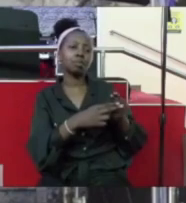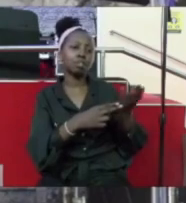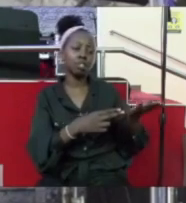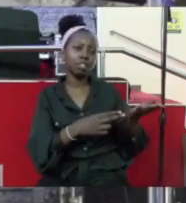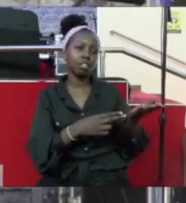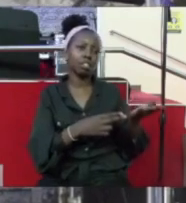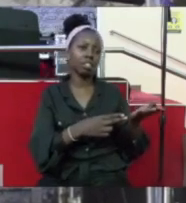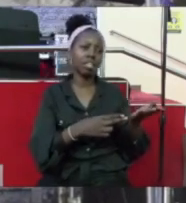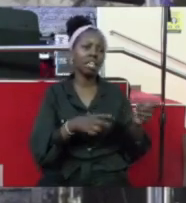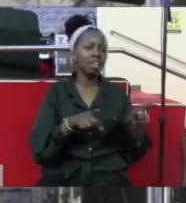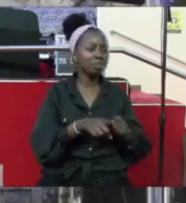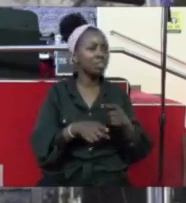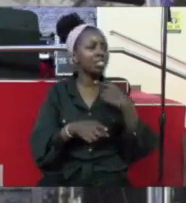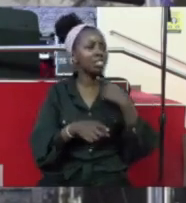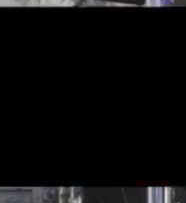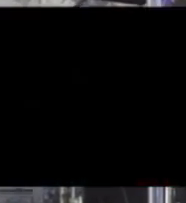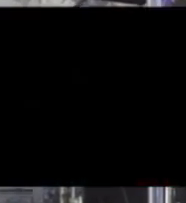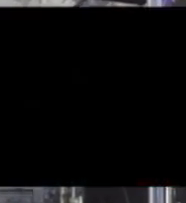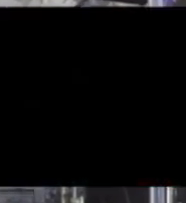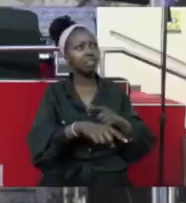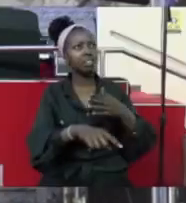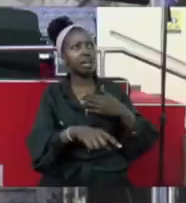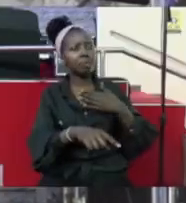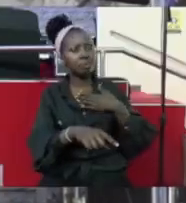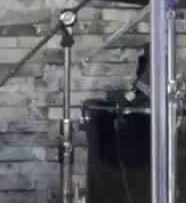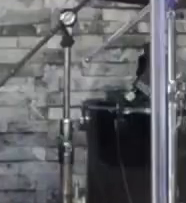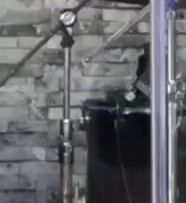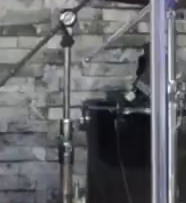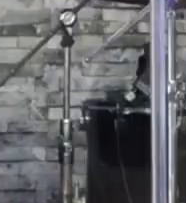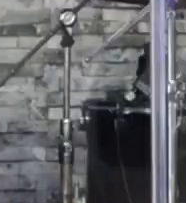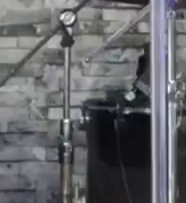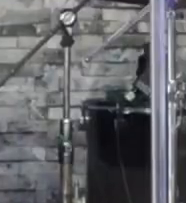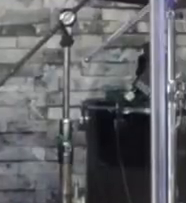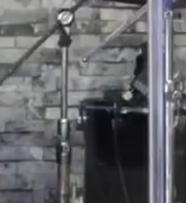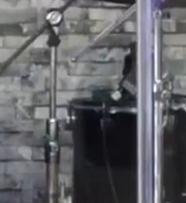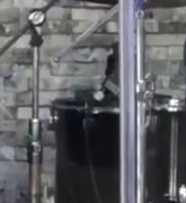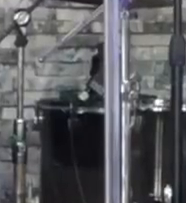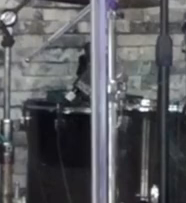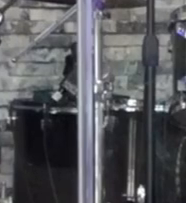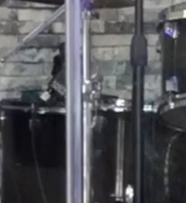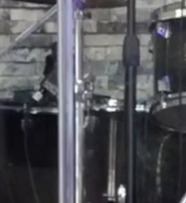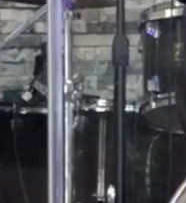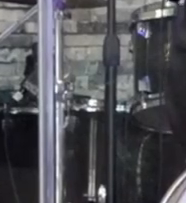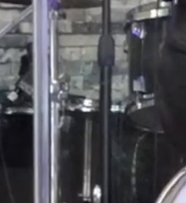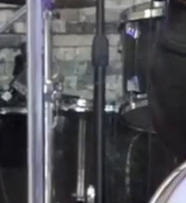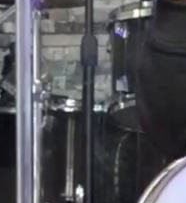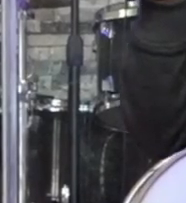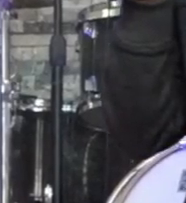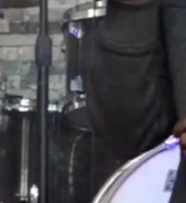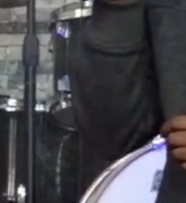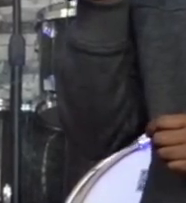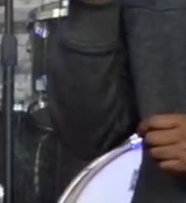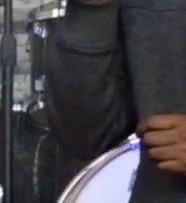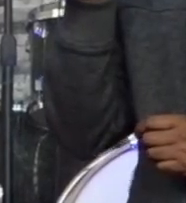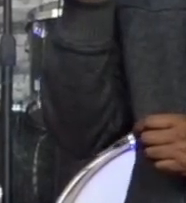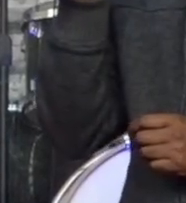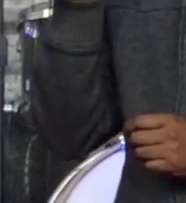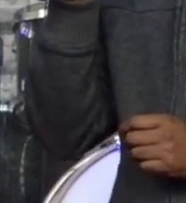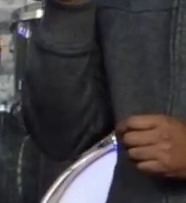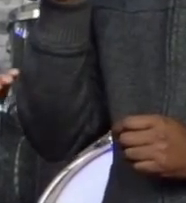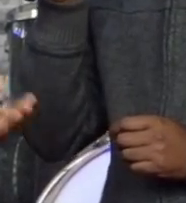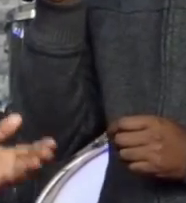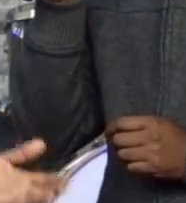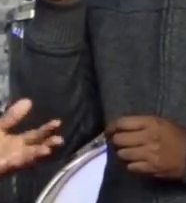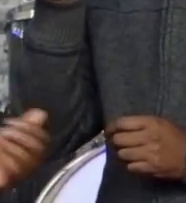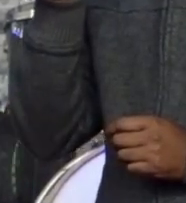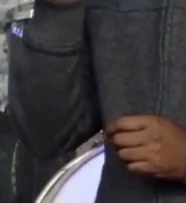was always saying that during my time, when my time comes, na nilikuwa nasema wakati wangu ukija, I know that God is going also to help someone to be